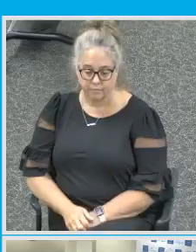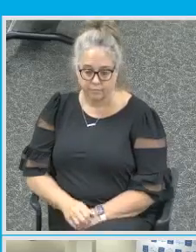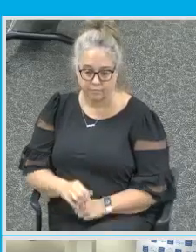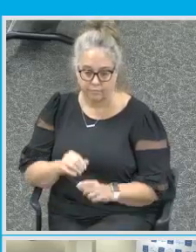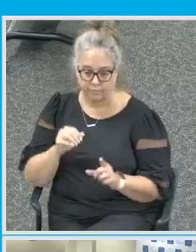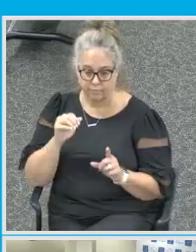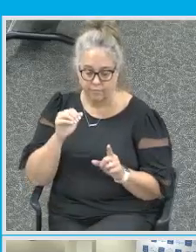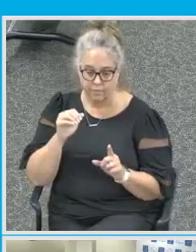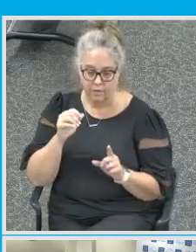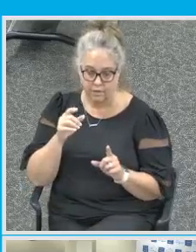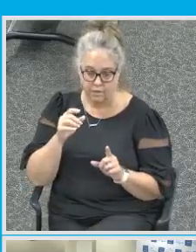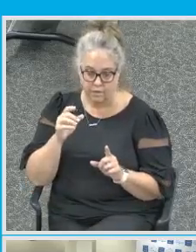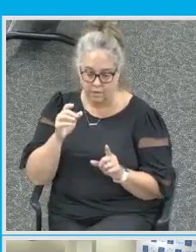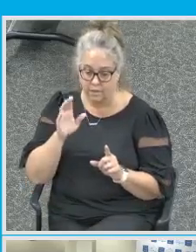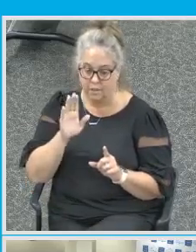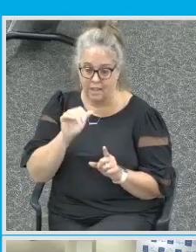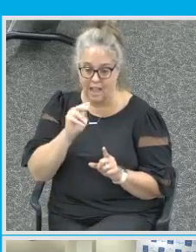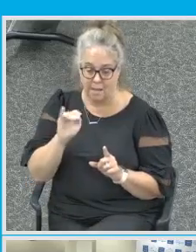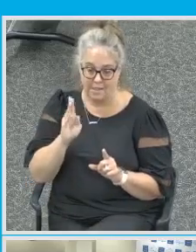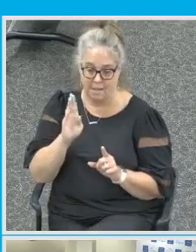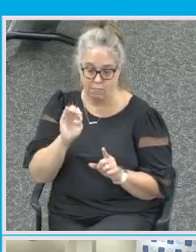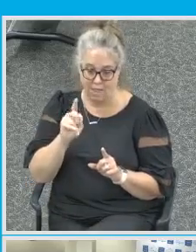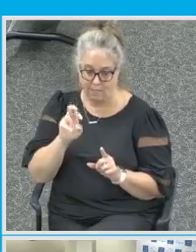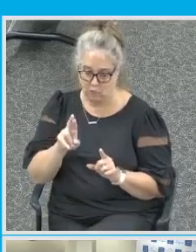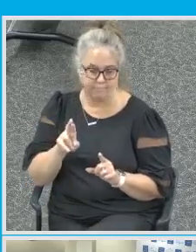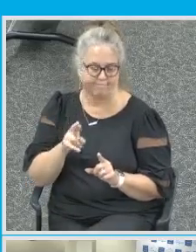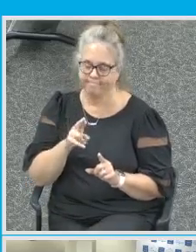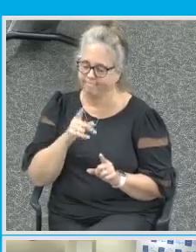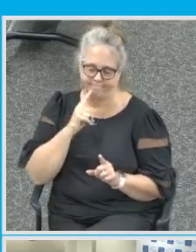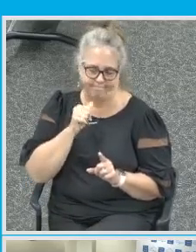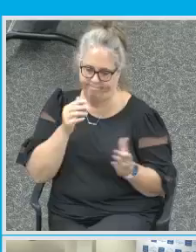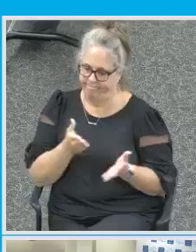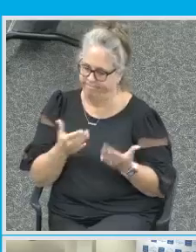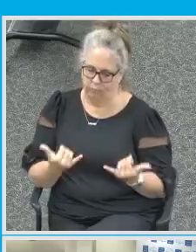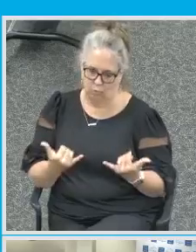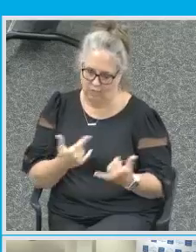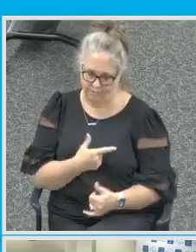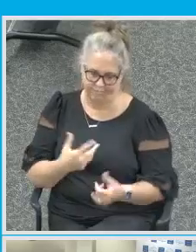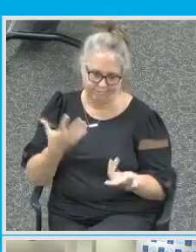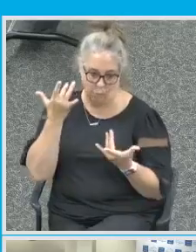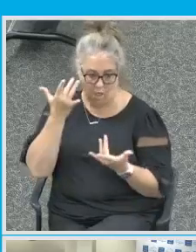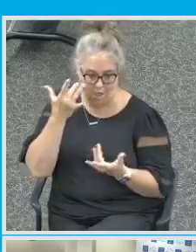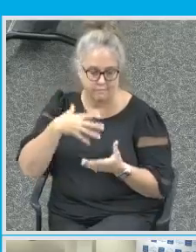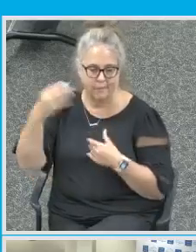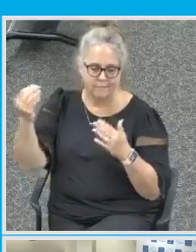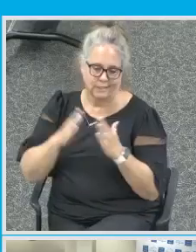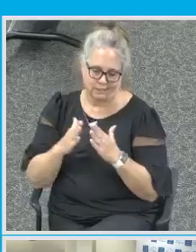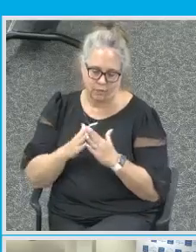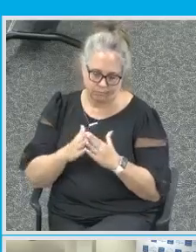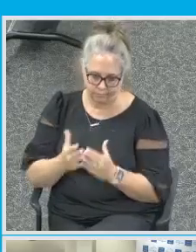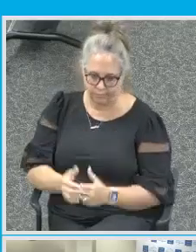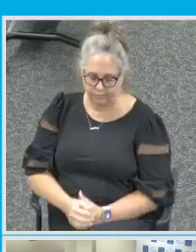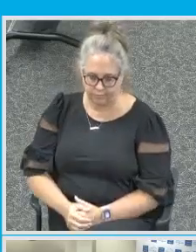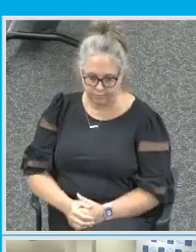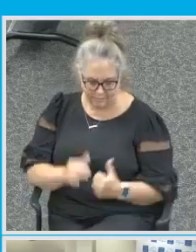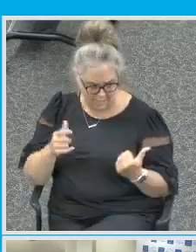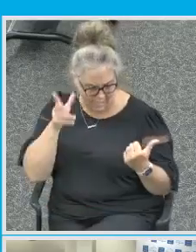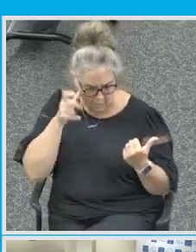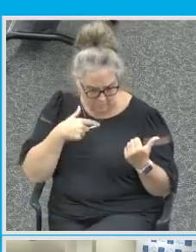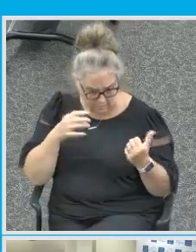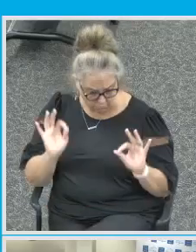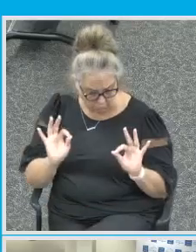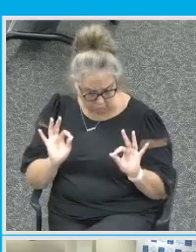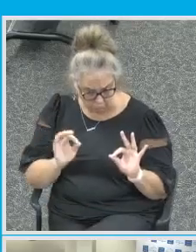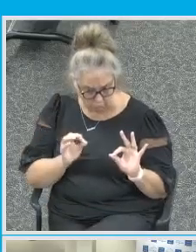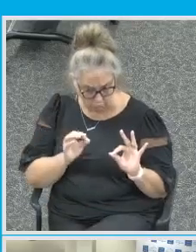she will not be joining us. Is everybody able to hear me? I'm sorry, the microphone's not broadcasting, but I'll try to speak loudly